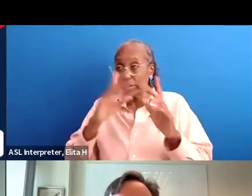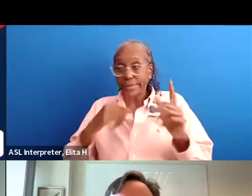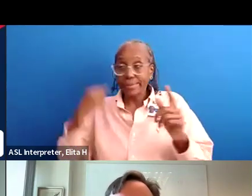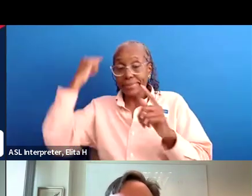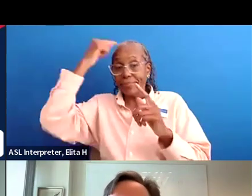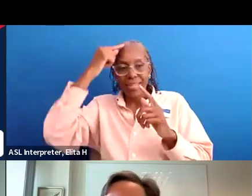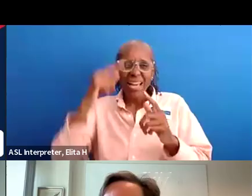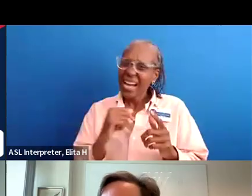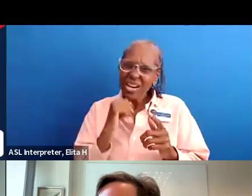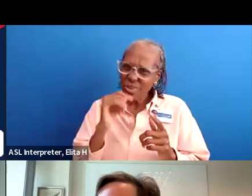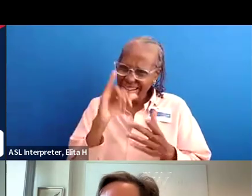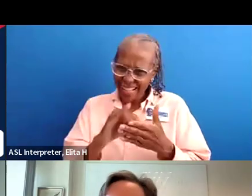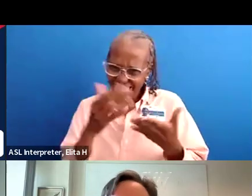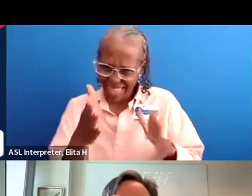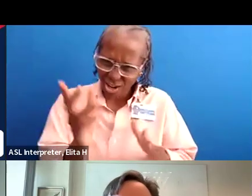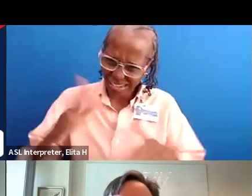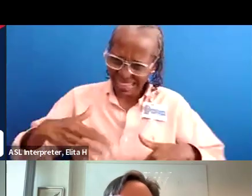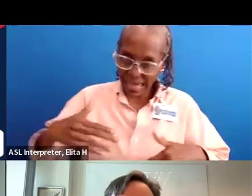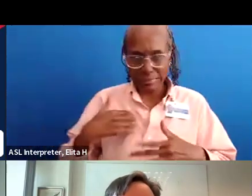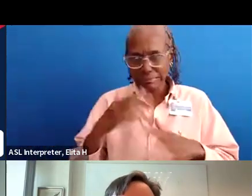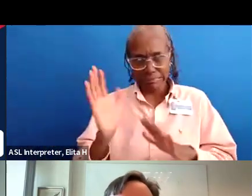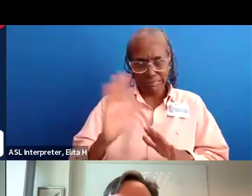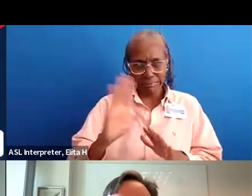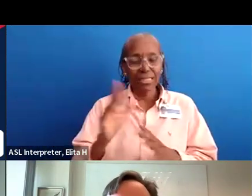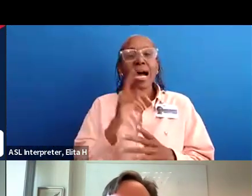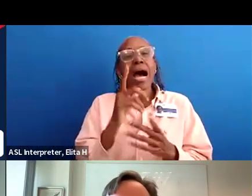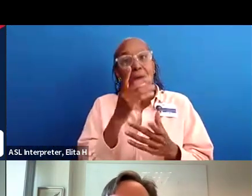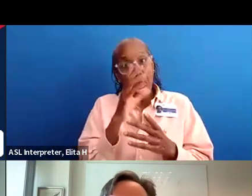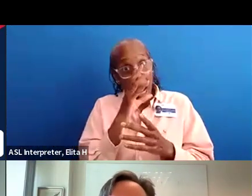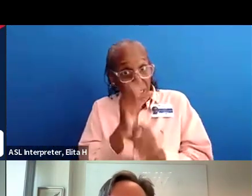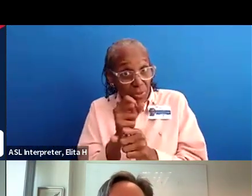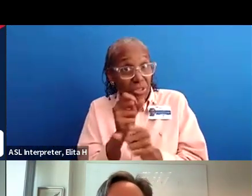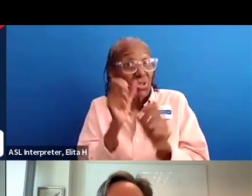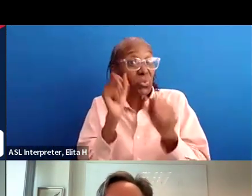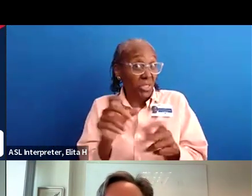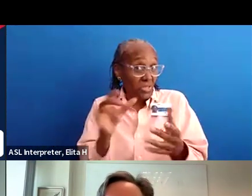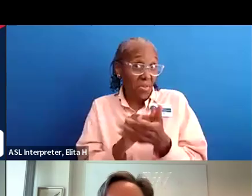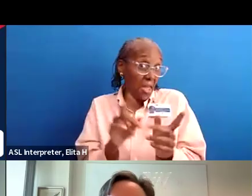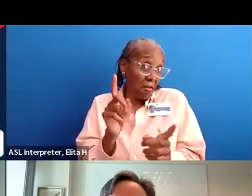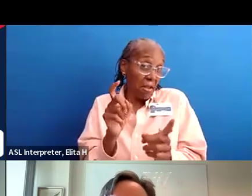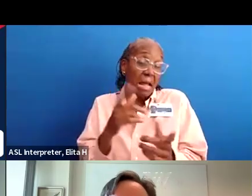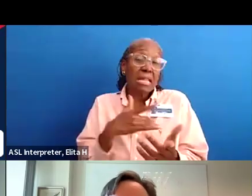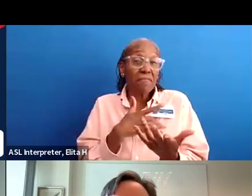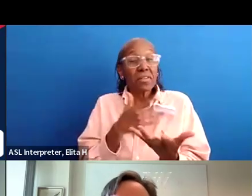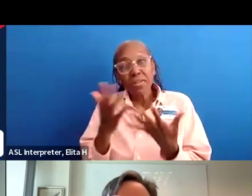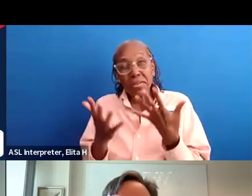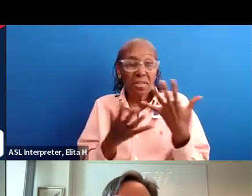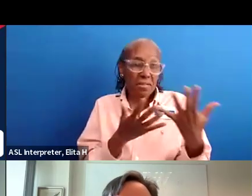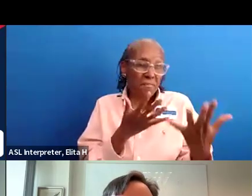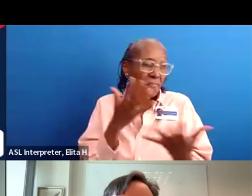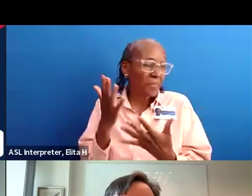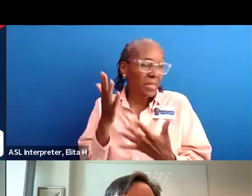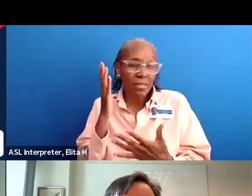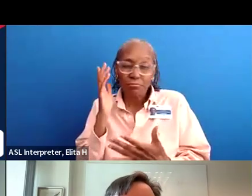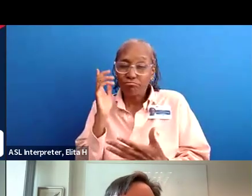don't think I'm there yet. I support your interest in being able to get there. That feels like it may be